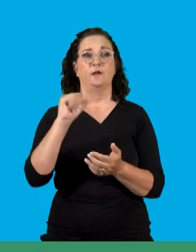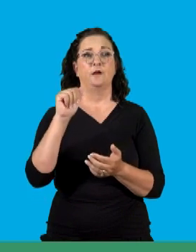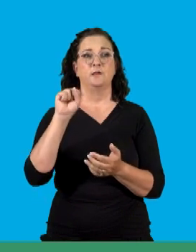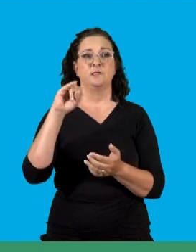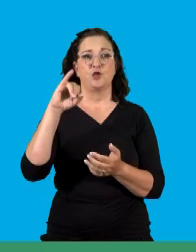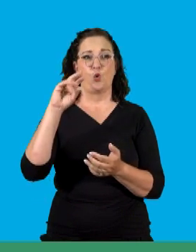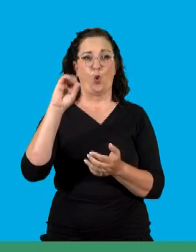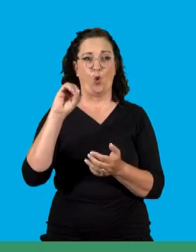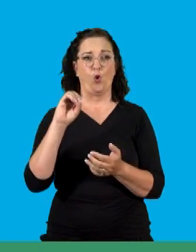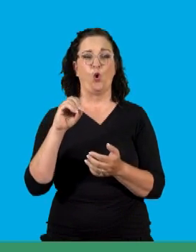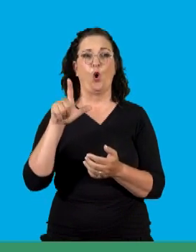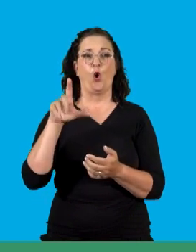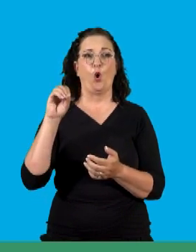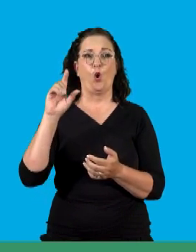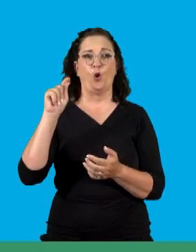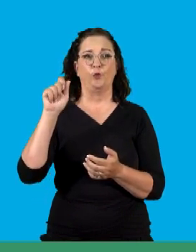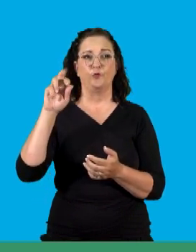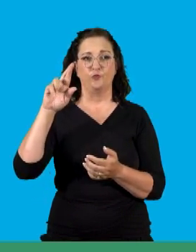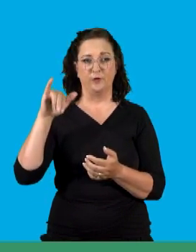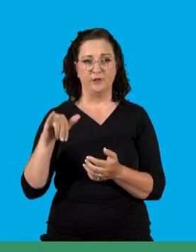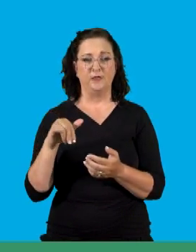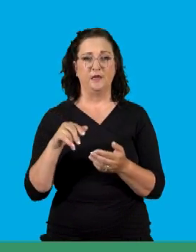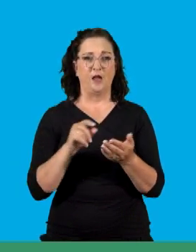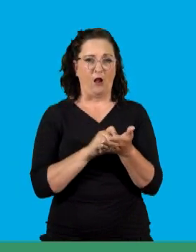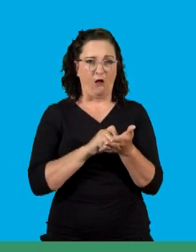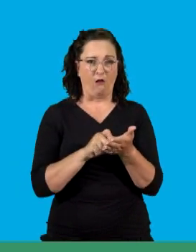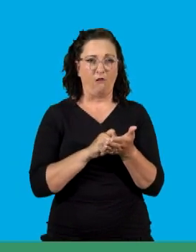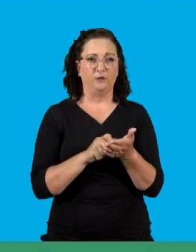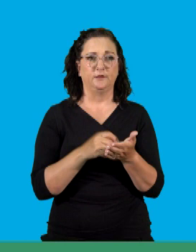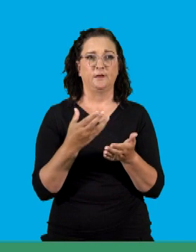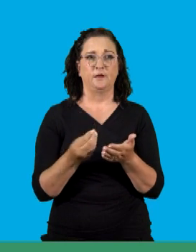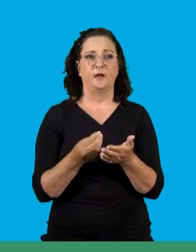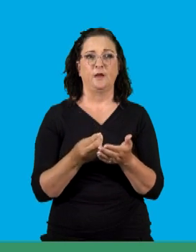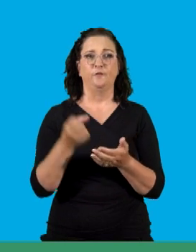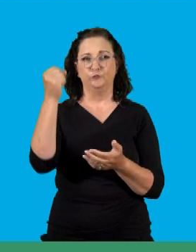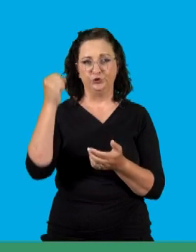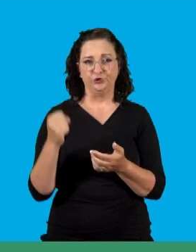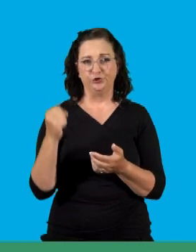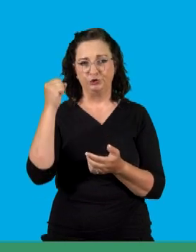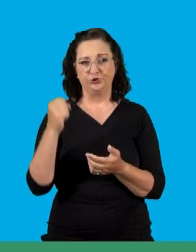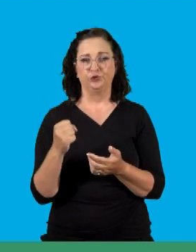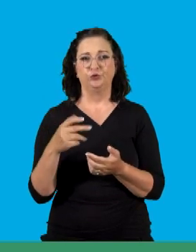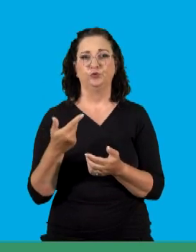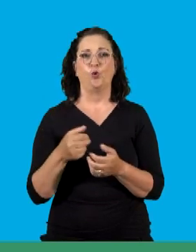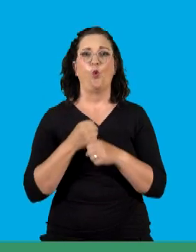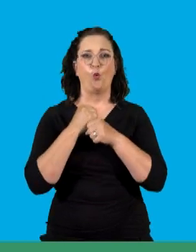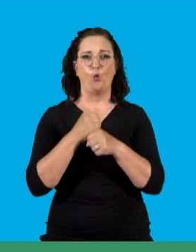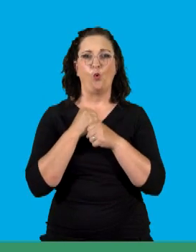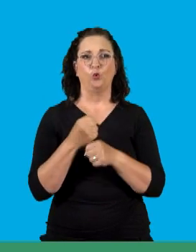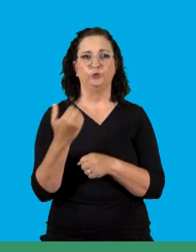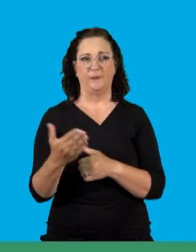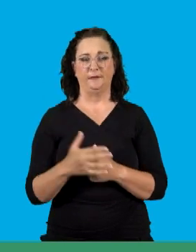have scratch cards. We have slot machines. We have horse betting. We have fafi or